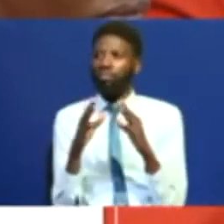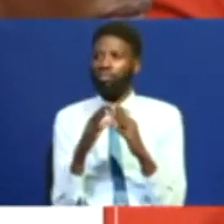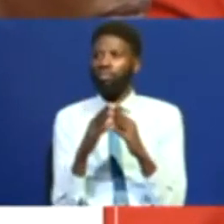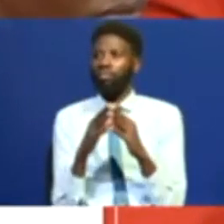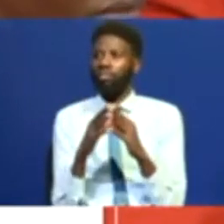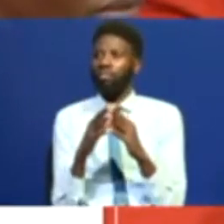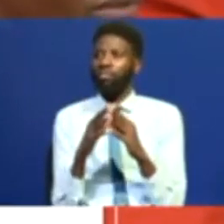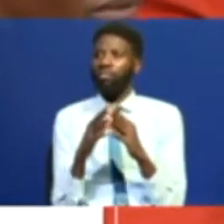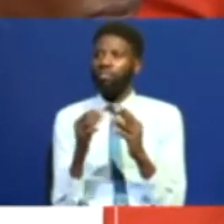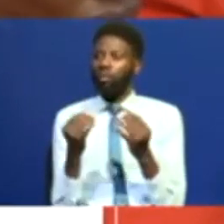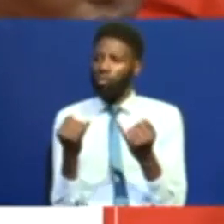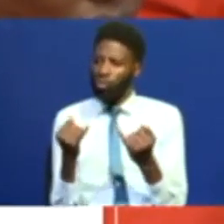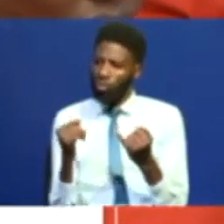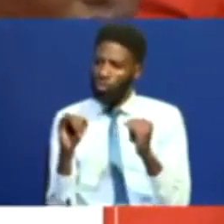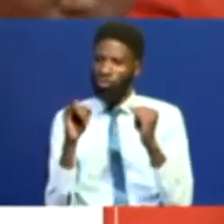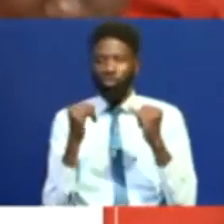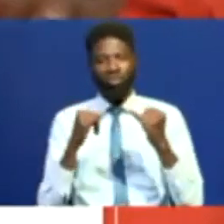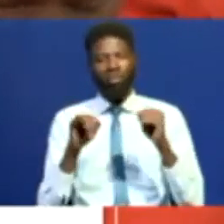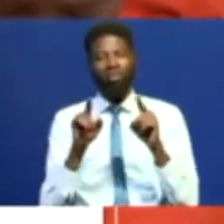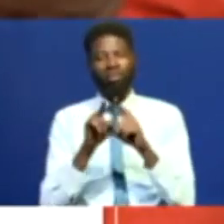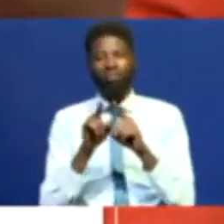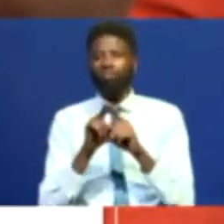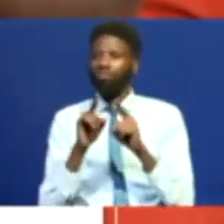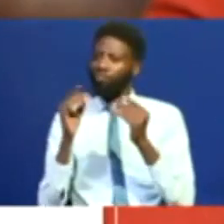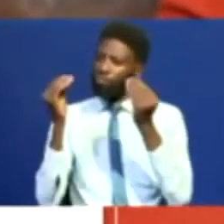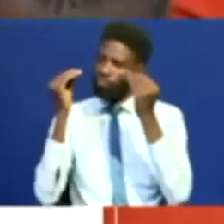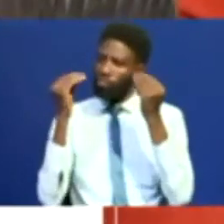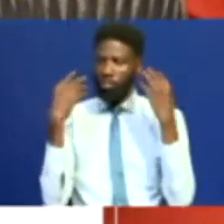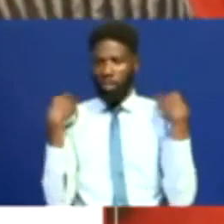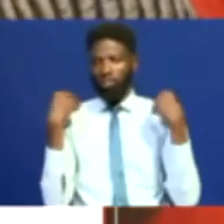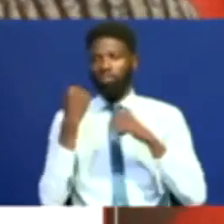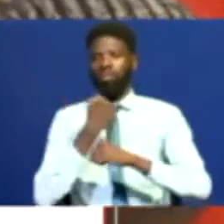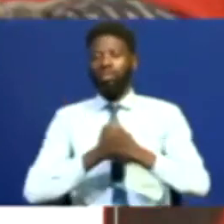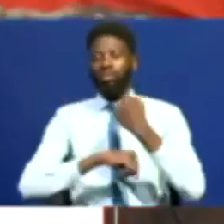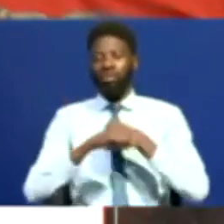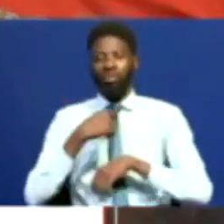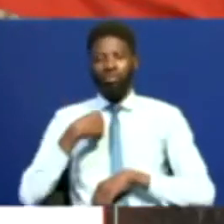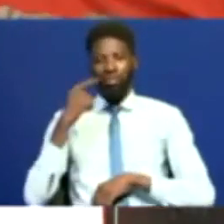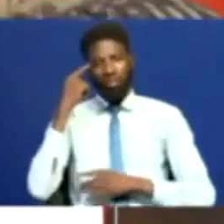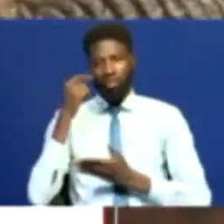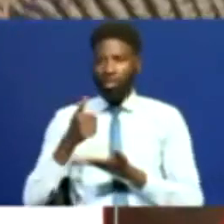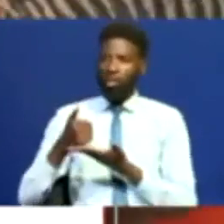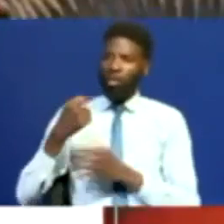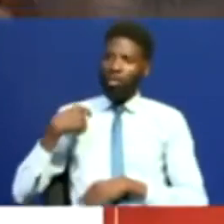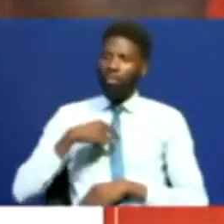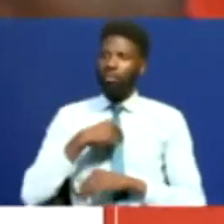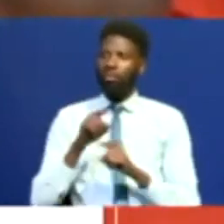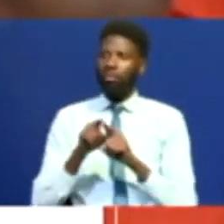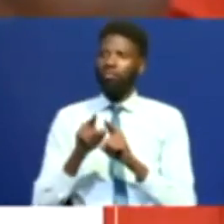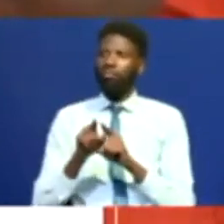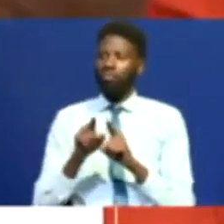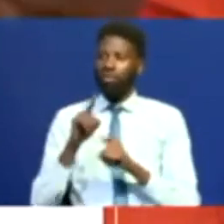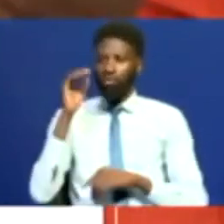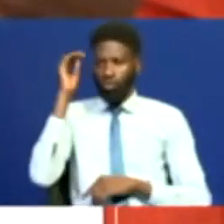try to practice whatever that we've been taught, I think it will also help us to develop the